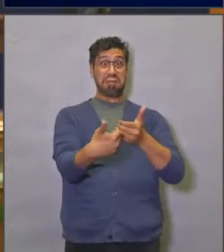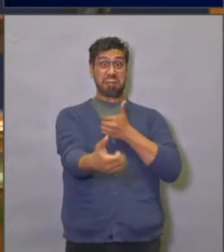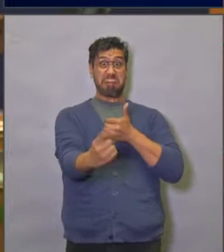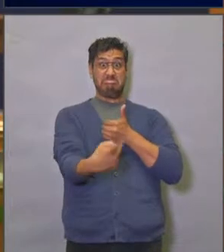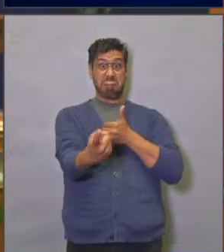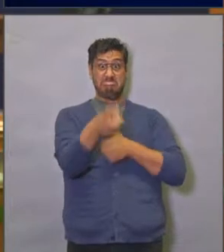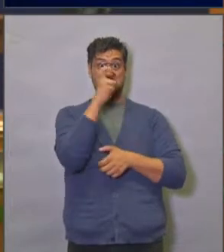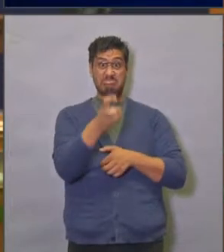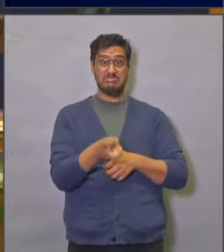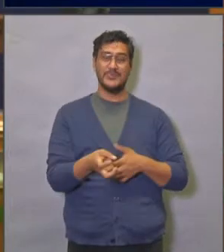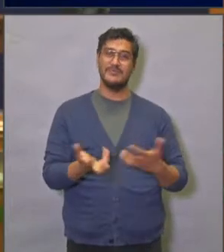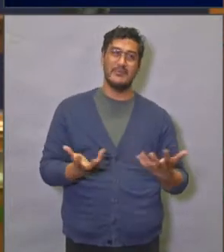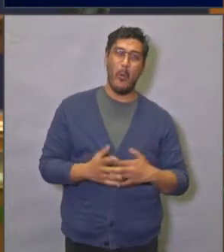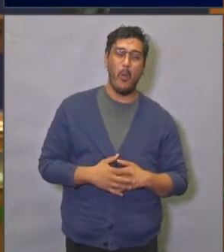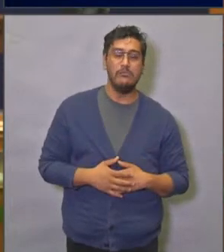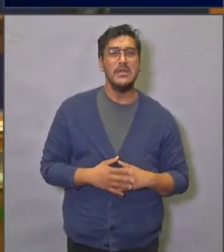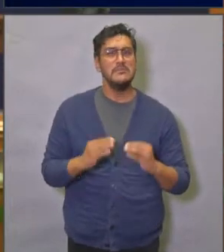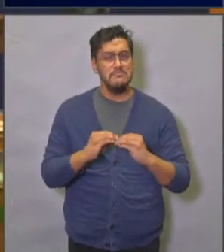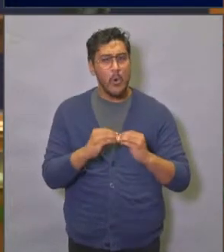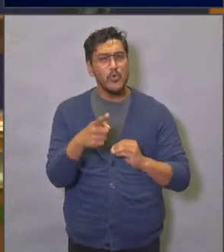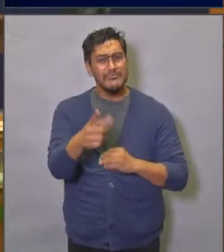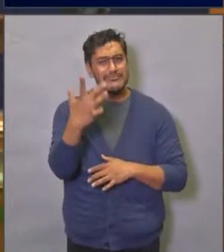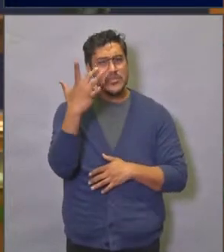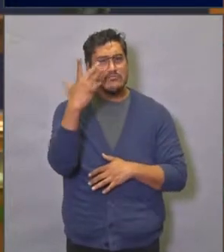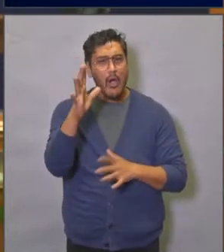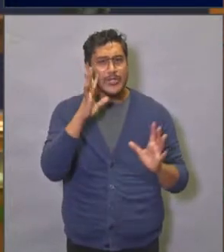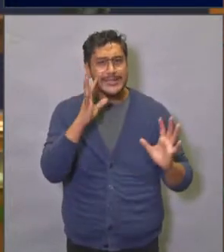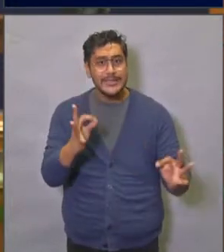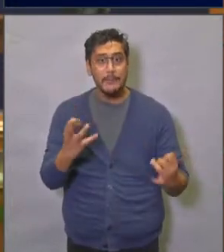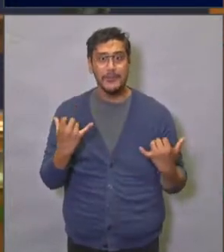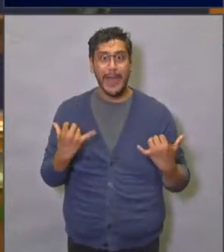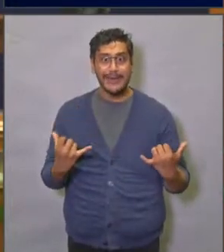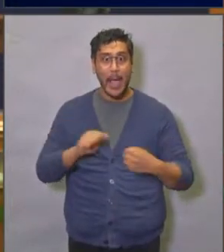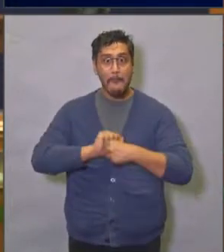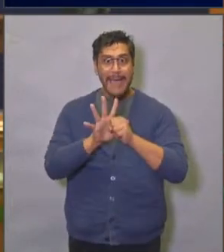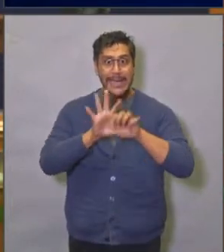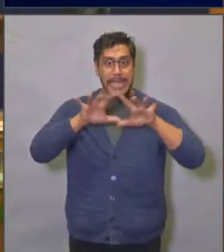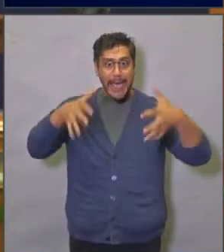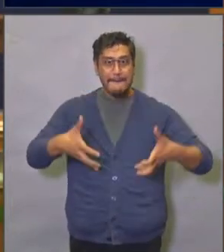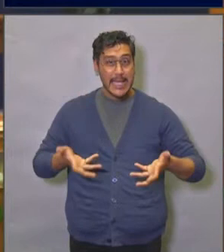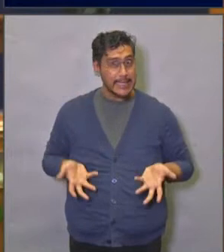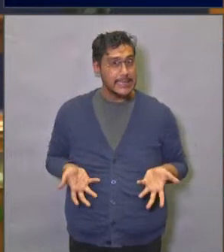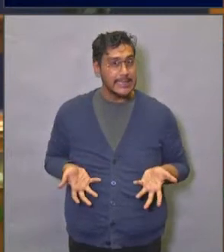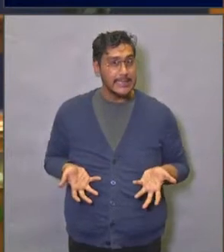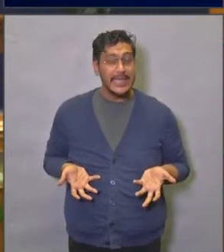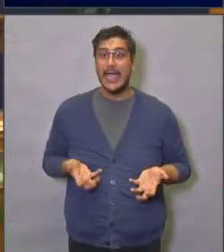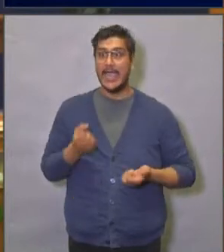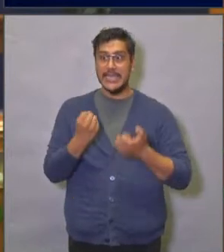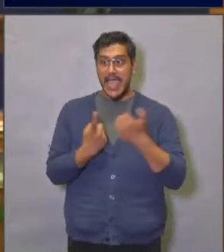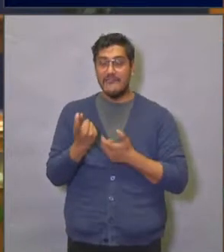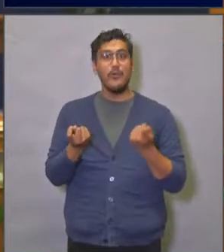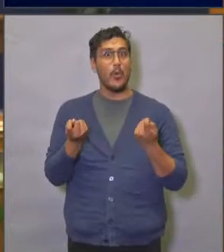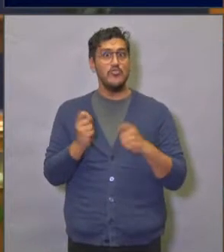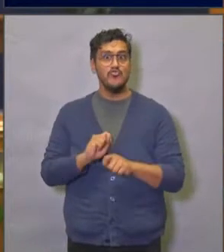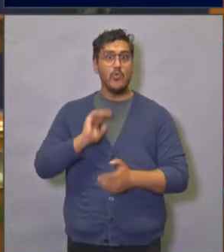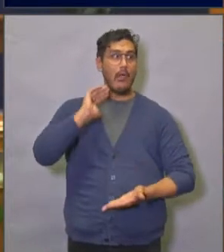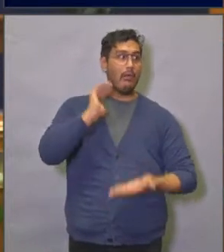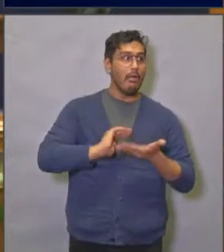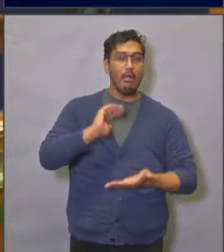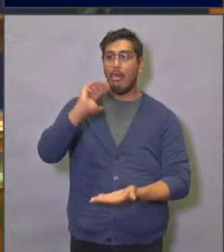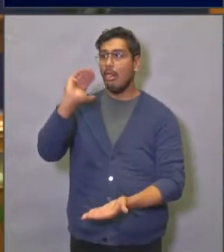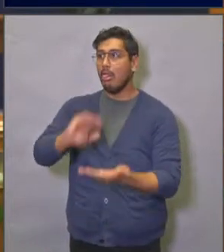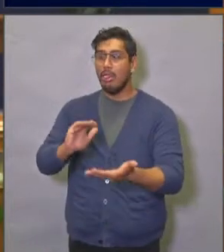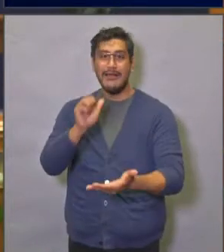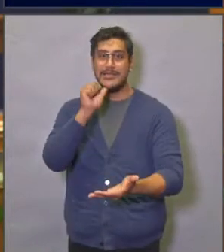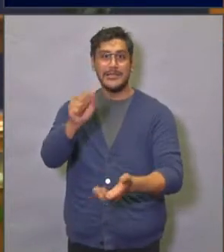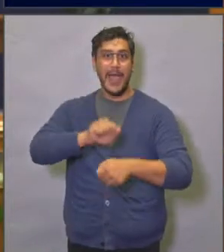to make sensible decisions given that we're living in a pandemic and we're all trying to get community transmission rates as low